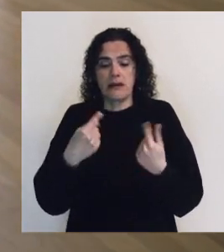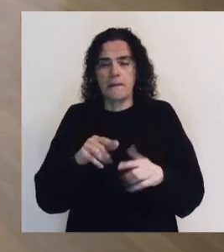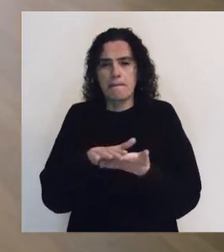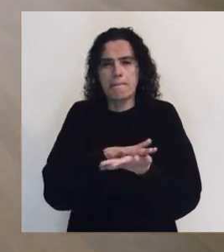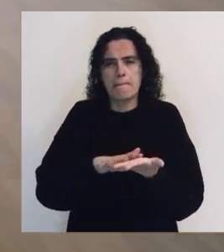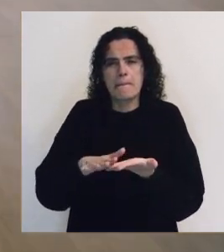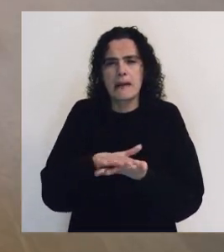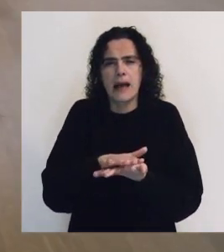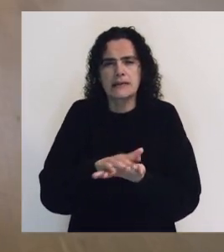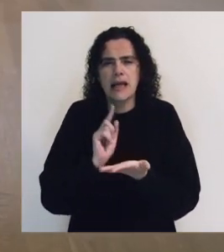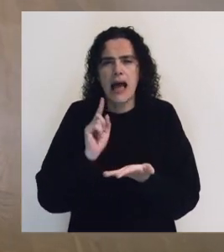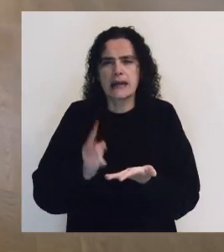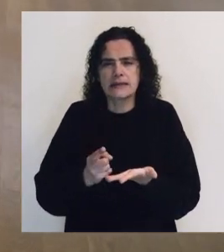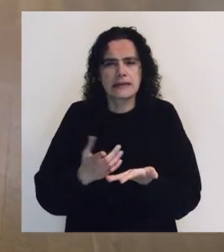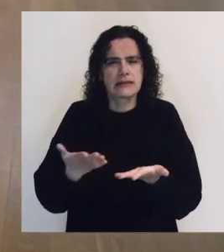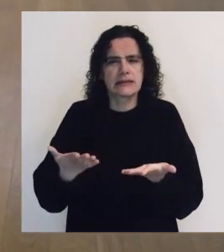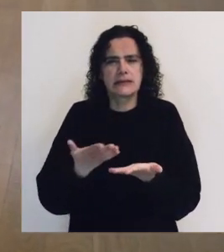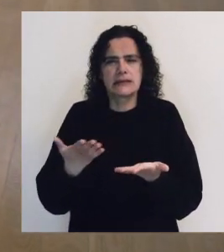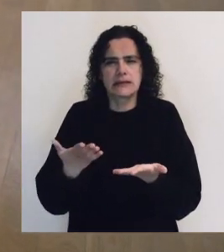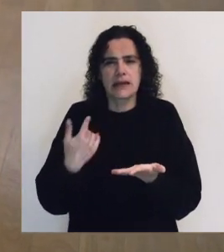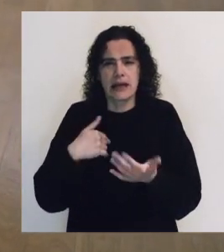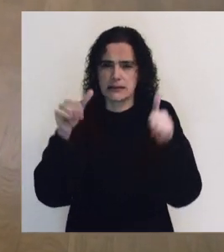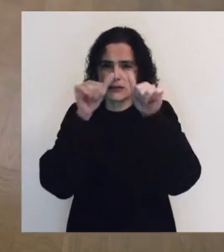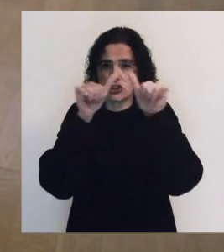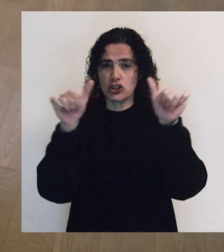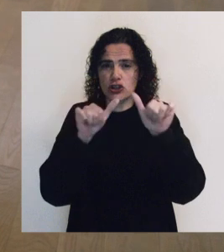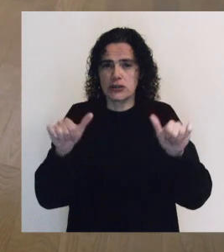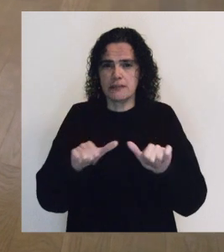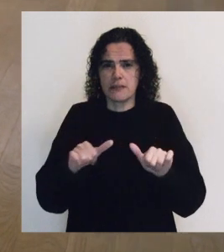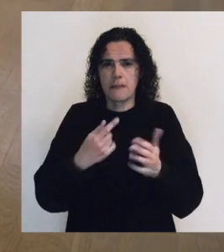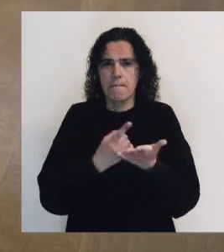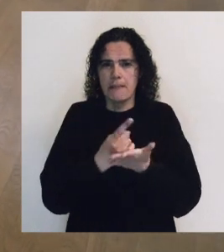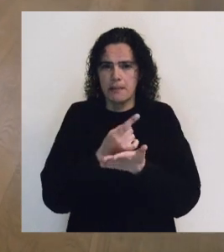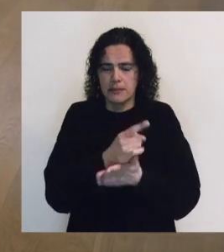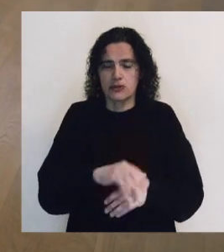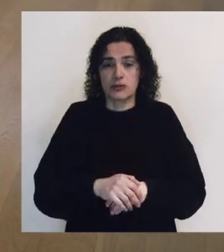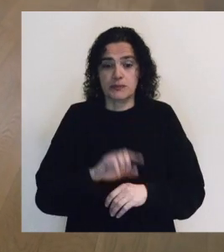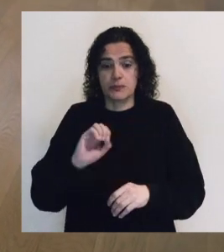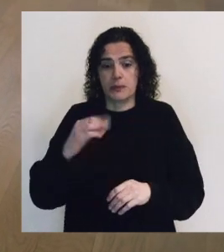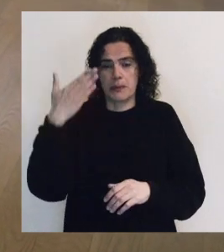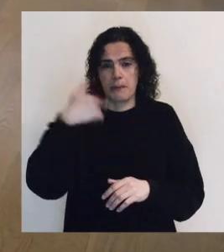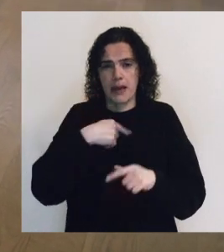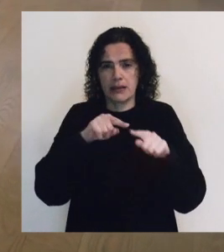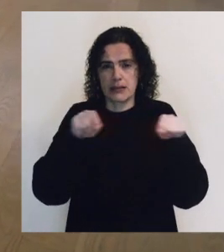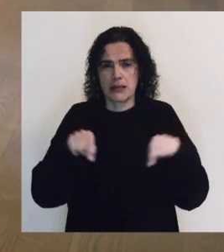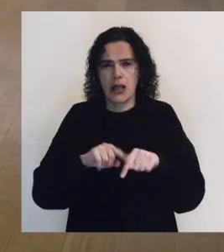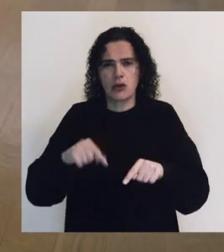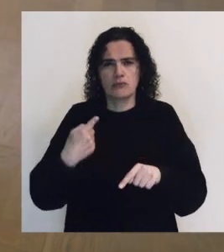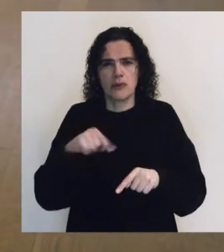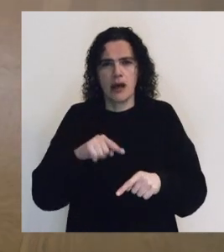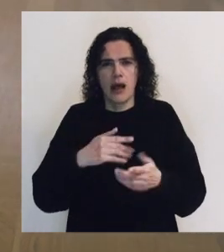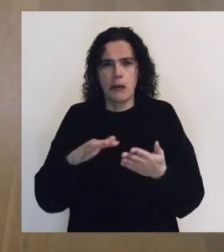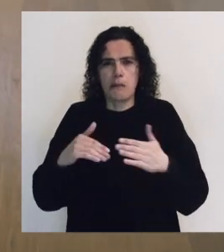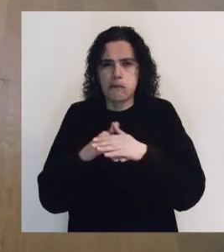are based on a system of maps. So in the first room, we